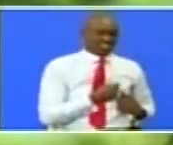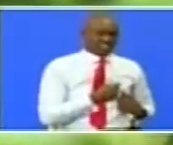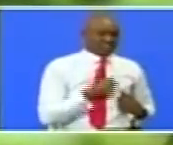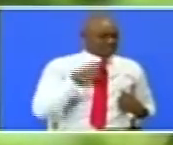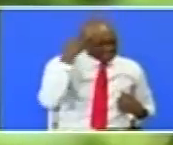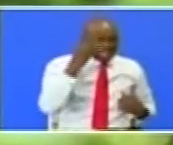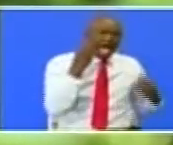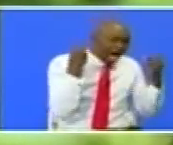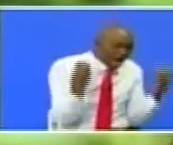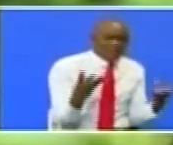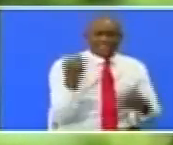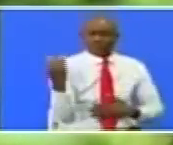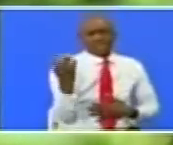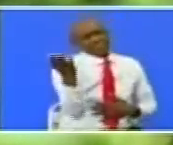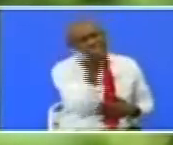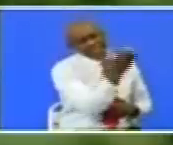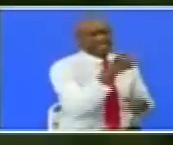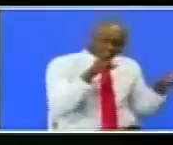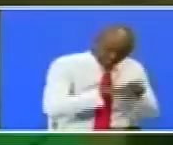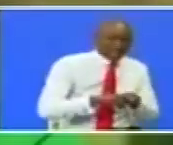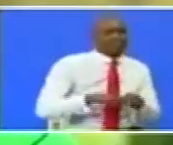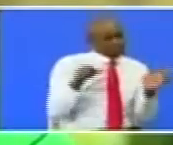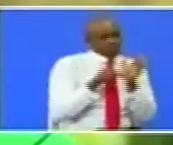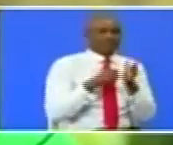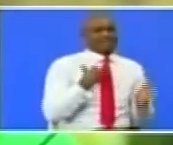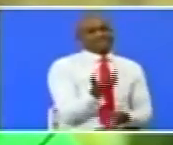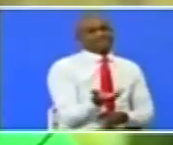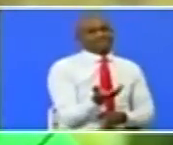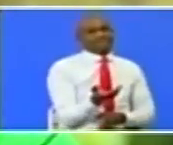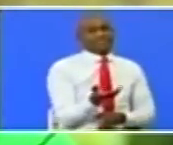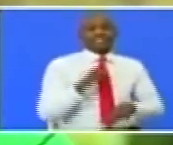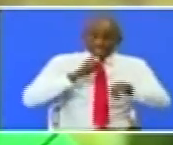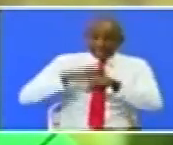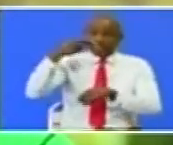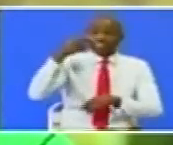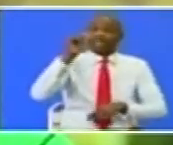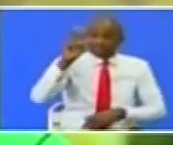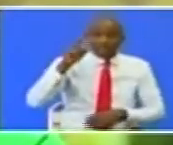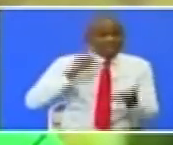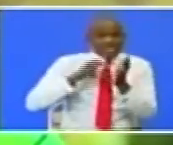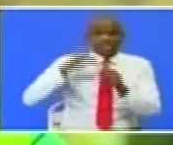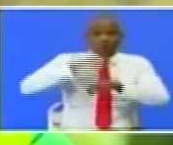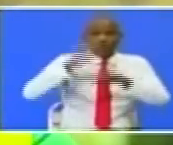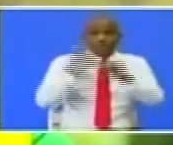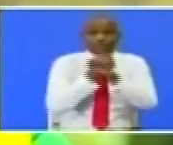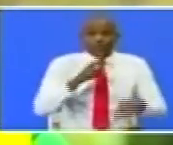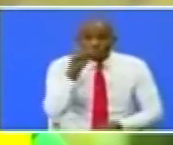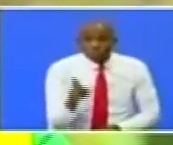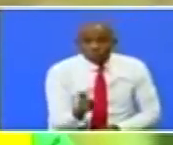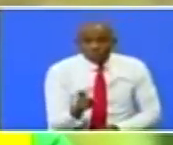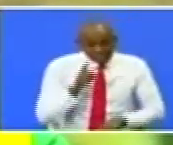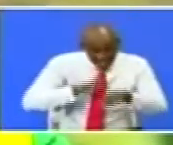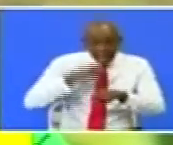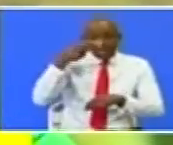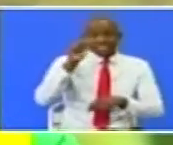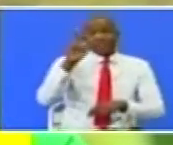imagined how many other parents go through this. Does living with HIV mean that you cannot go to school? Does living with HIV